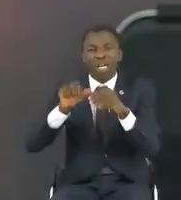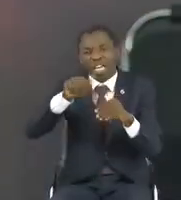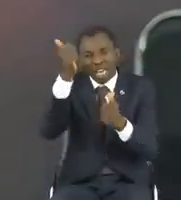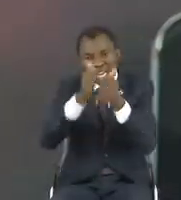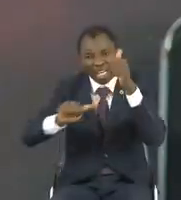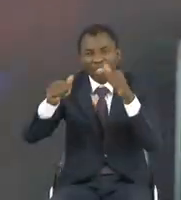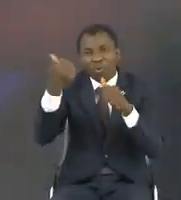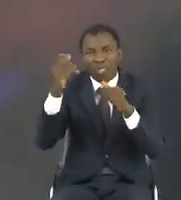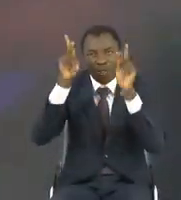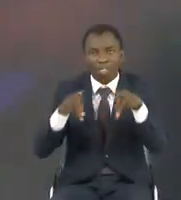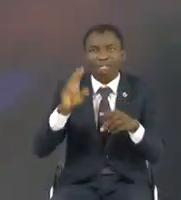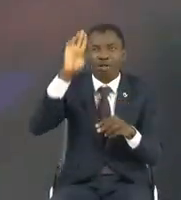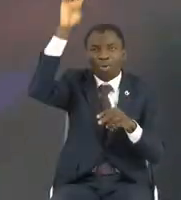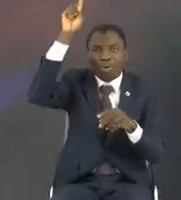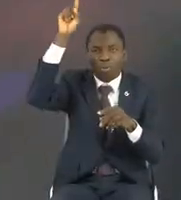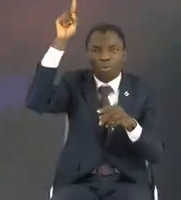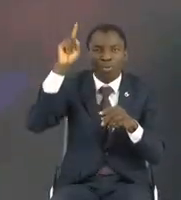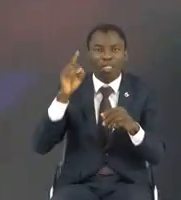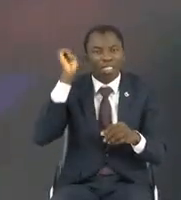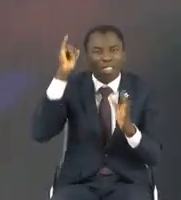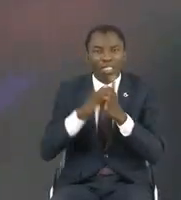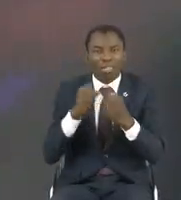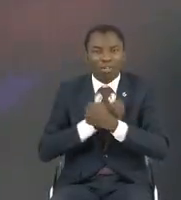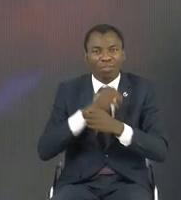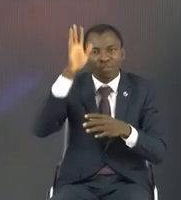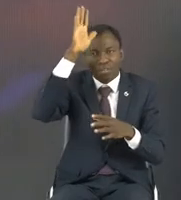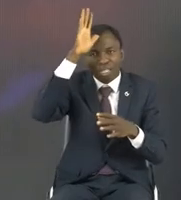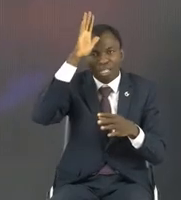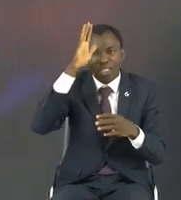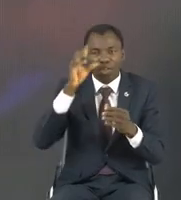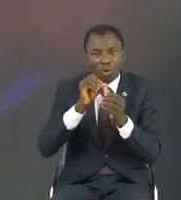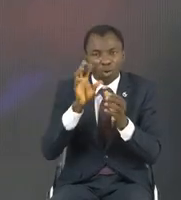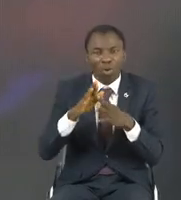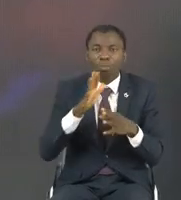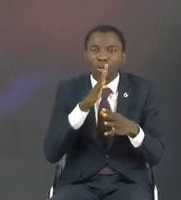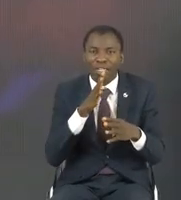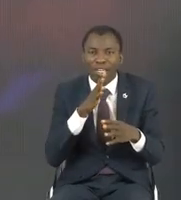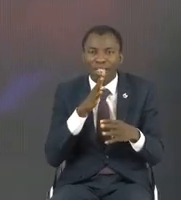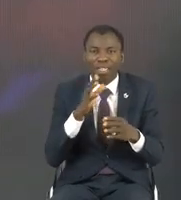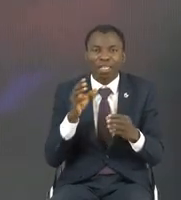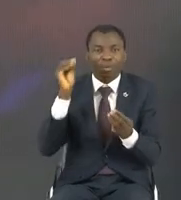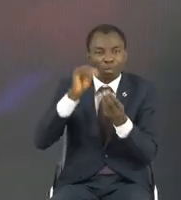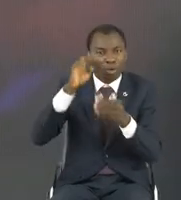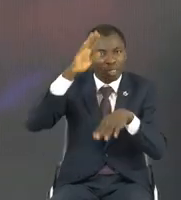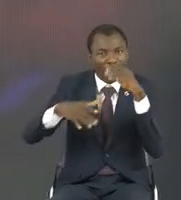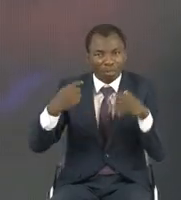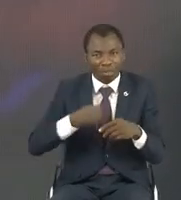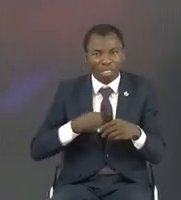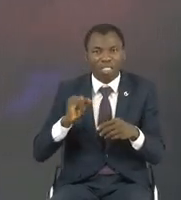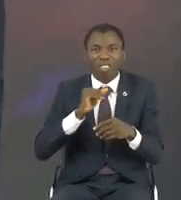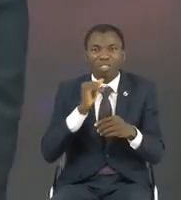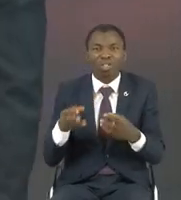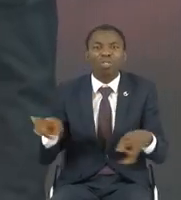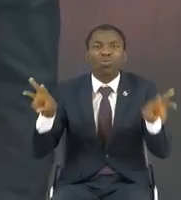that loveth father or mother more than me is not worthy of